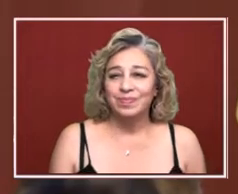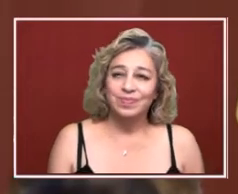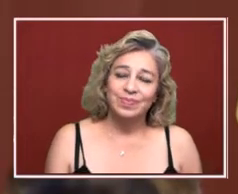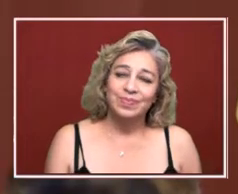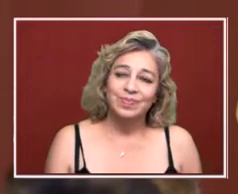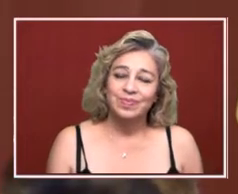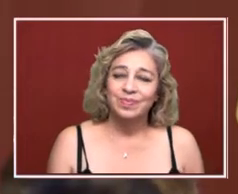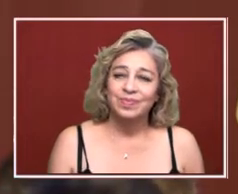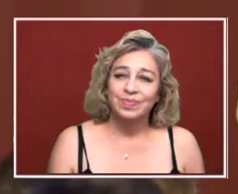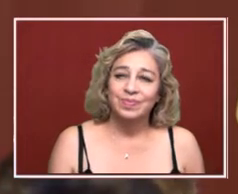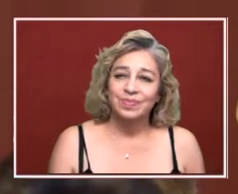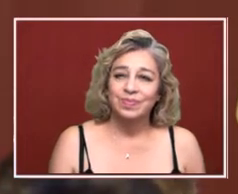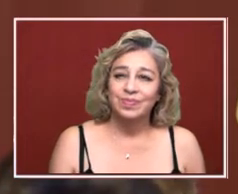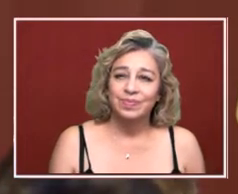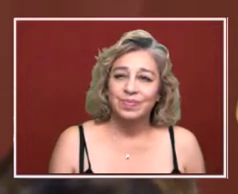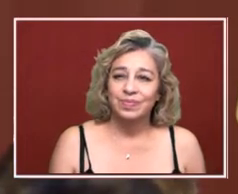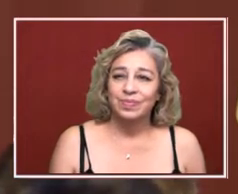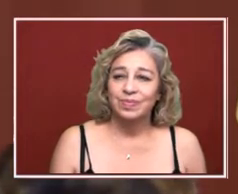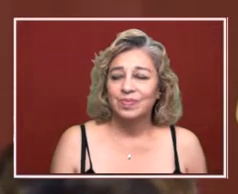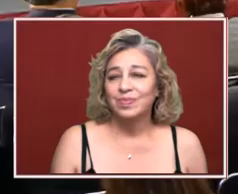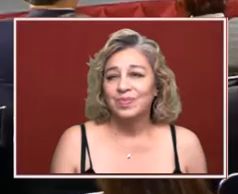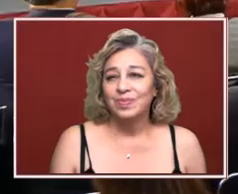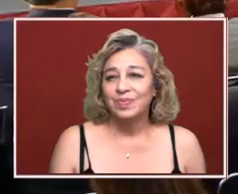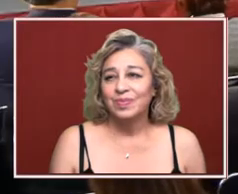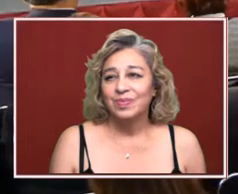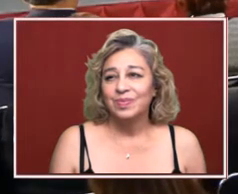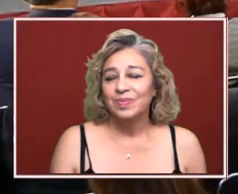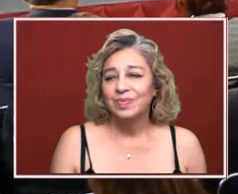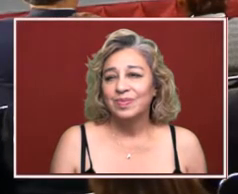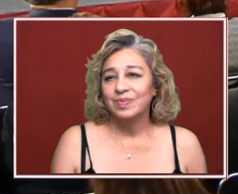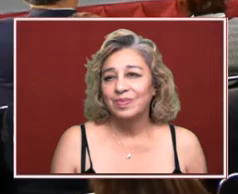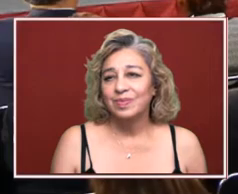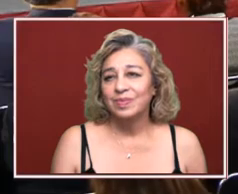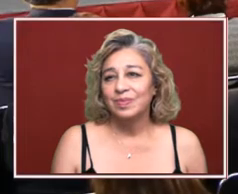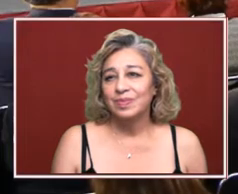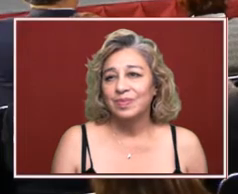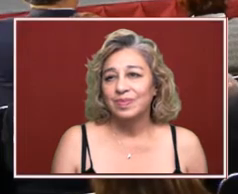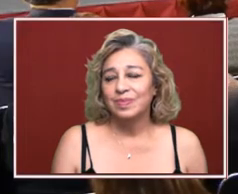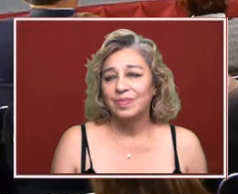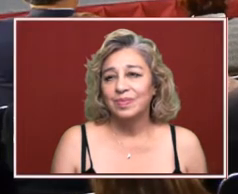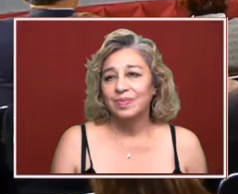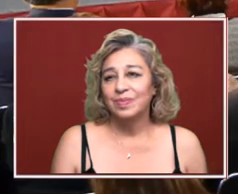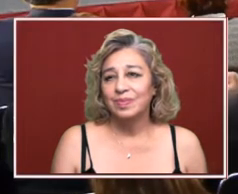el ajustarnos, apegarnos a